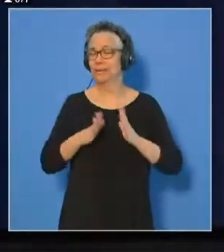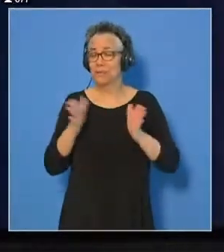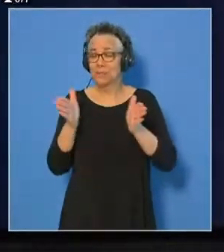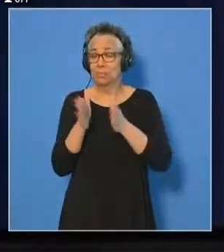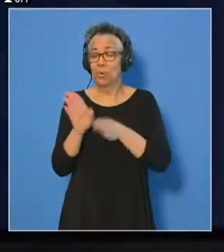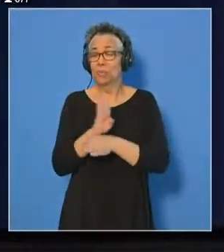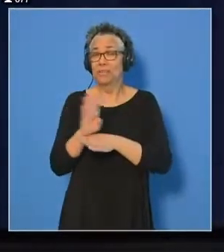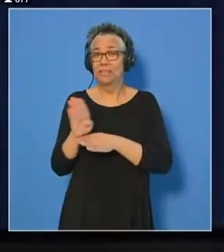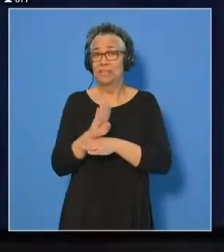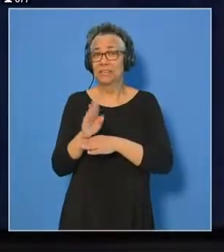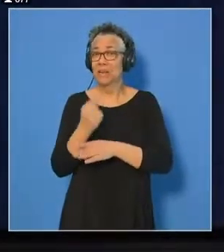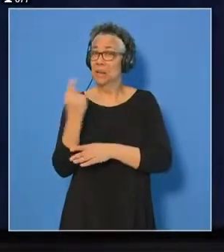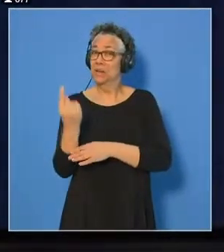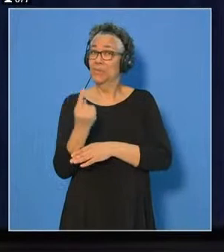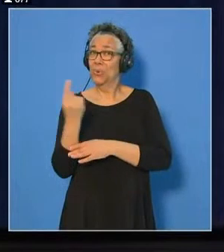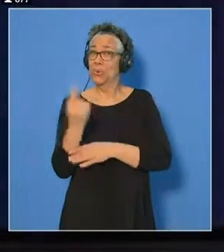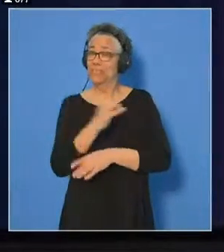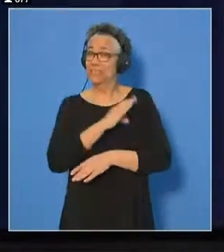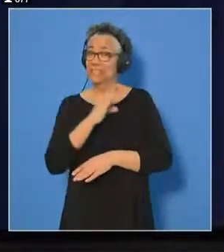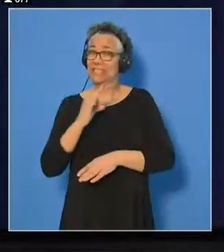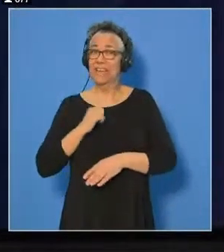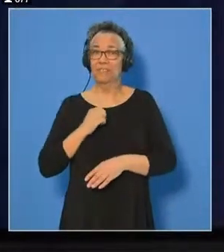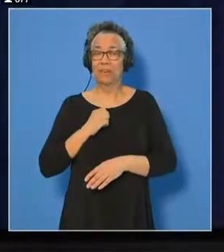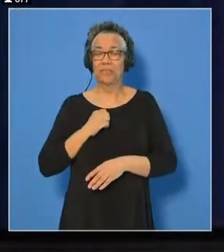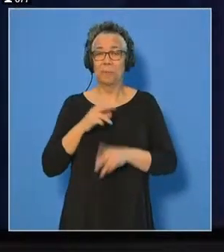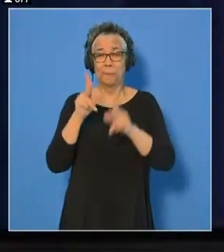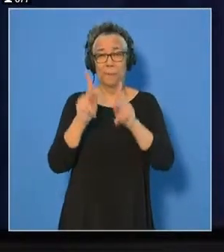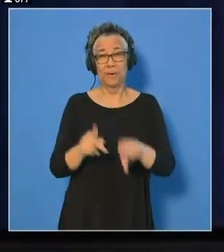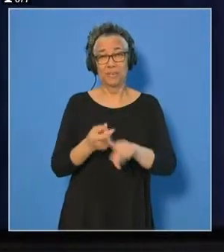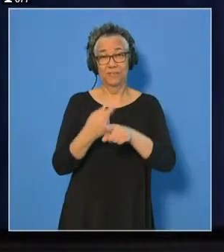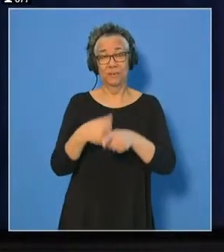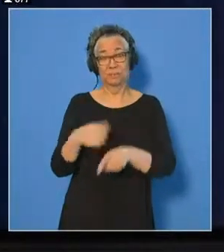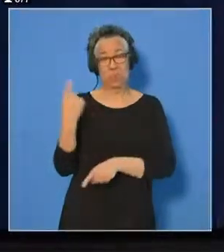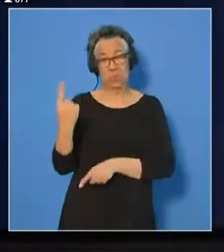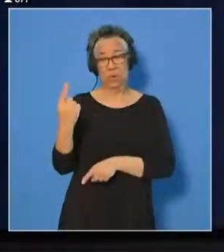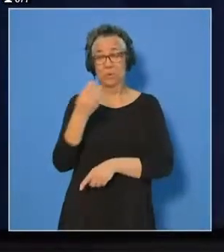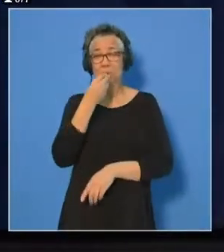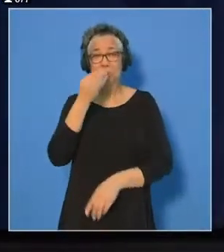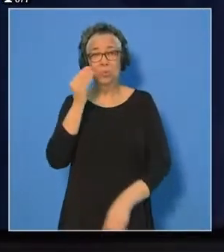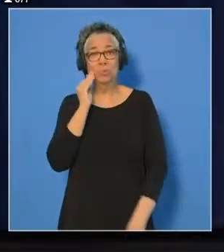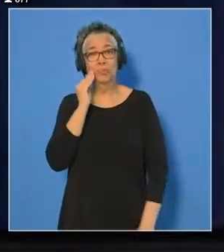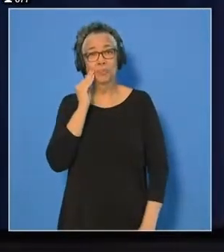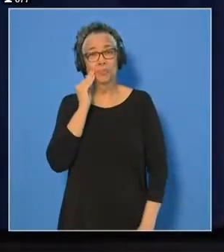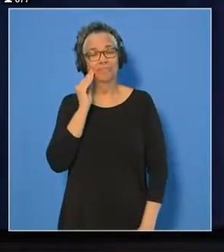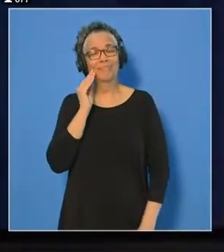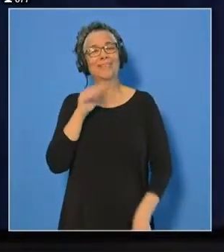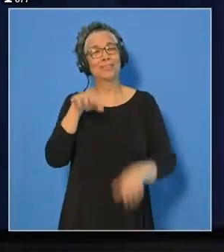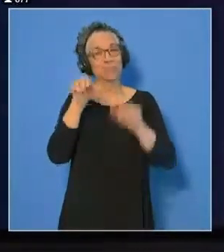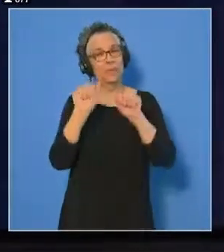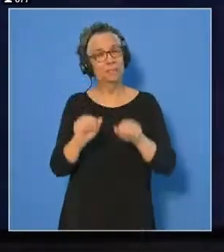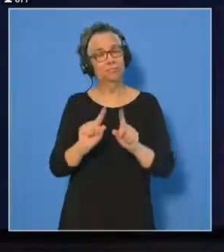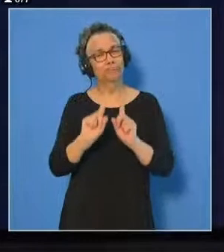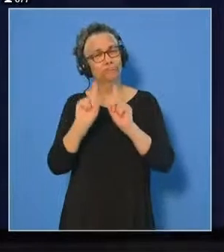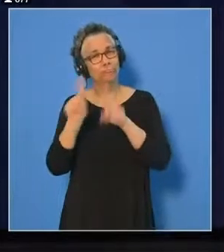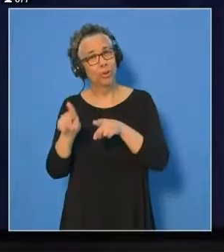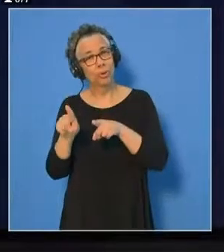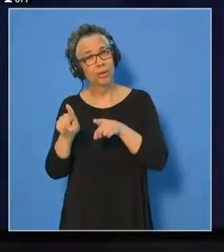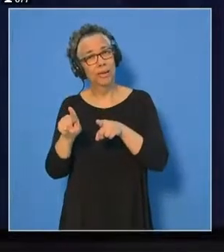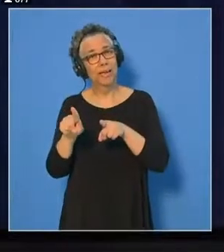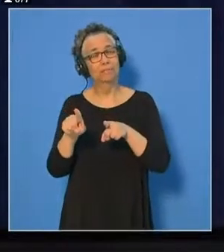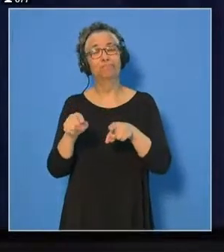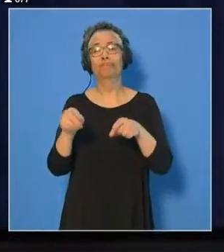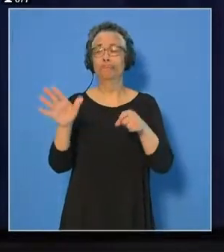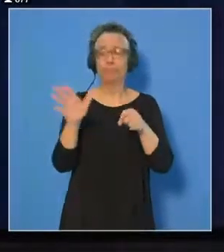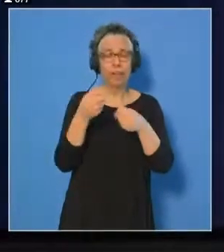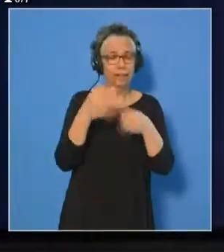businesses that are only staffed by persons from a single household to be able to possibly go and fulfill orders